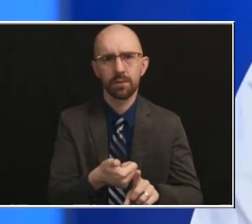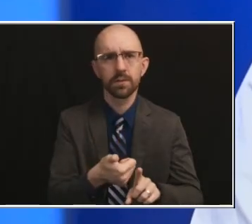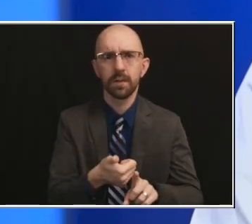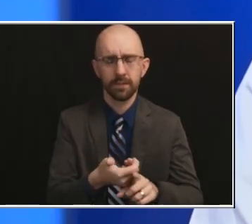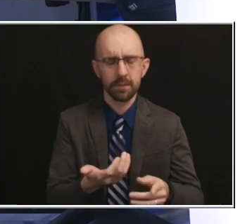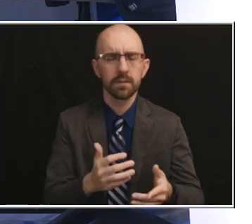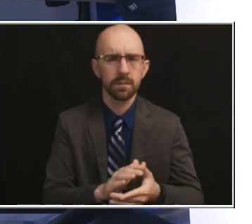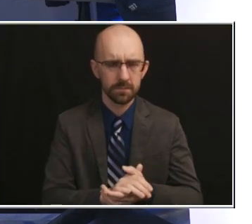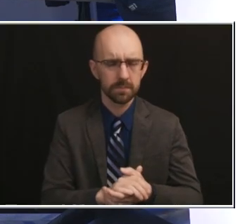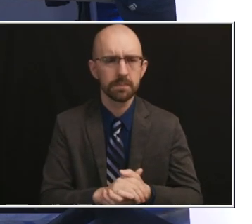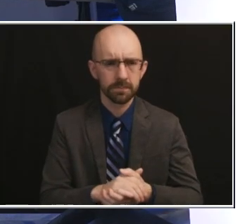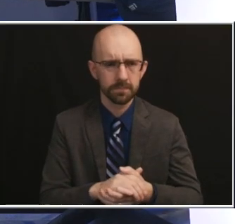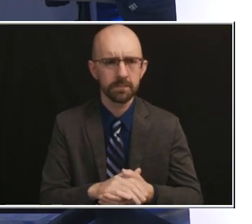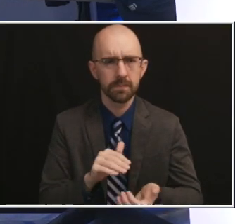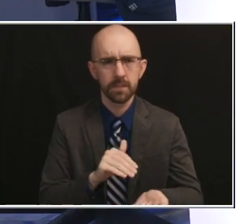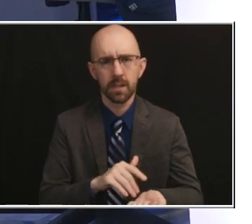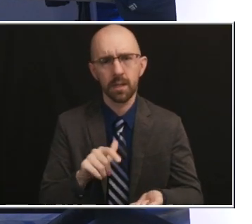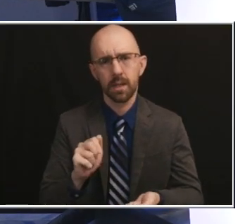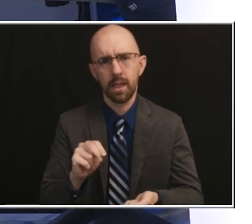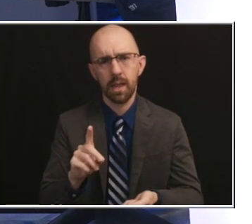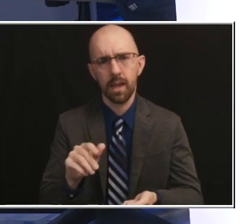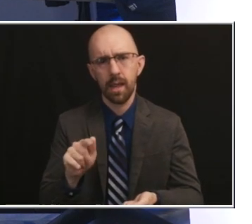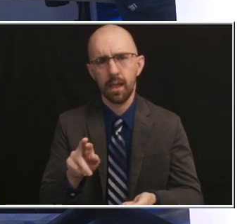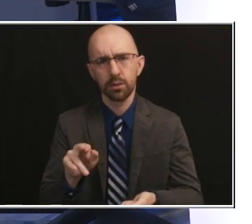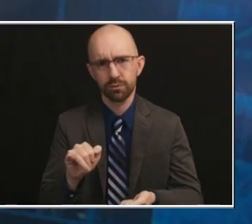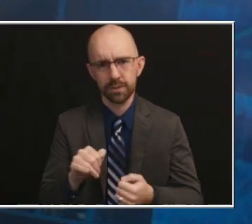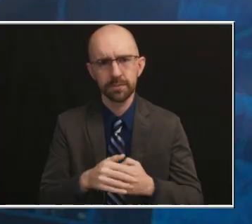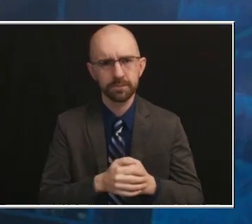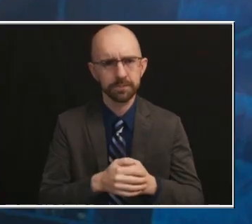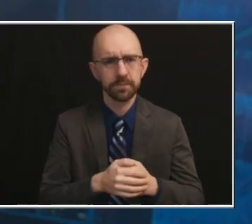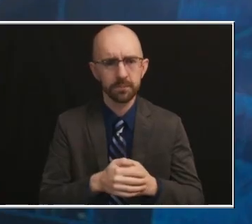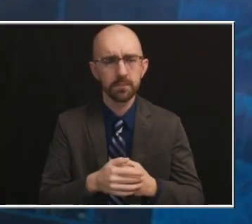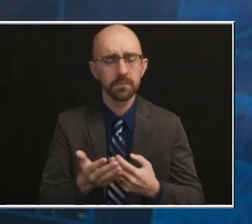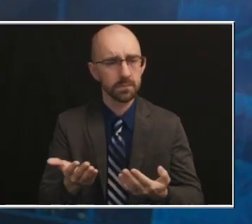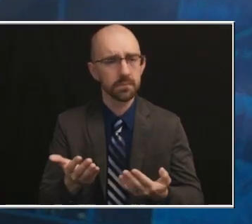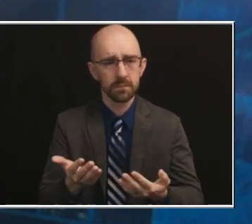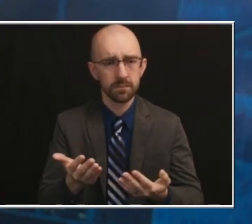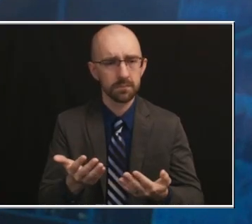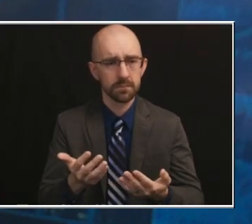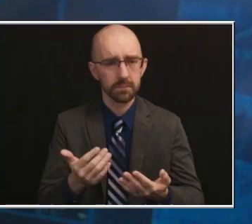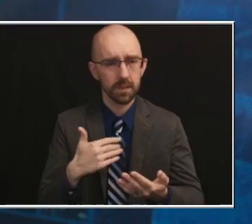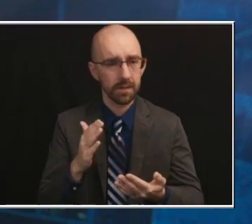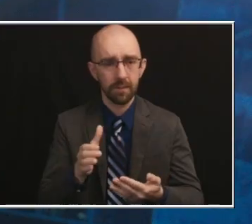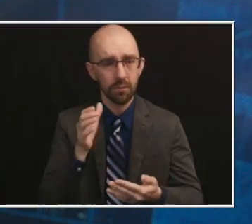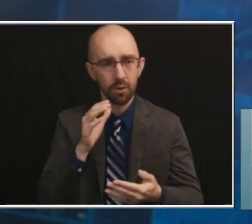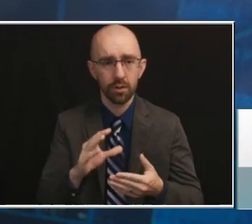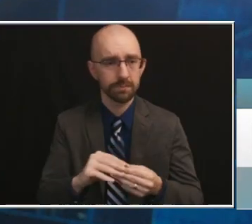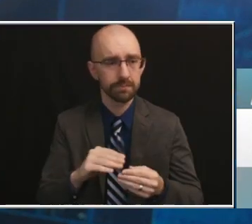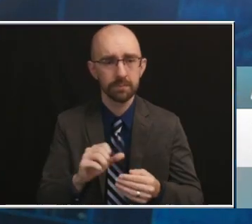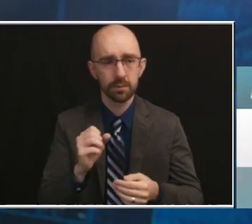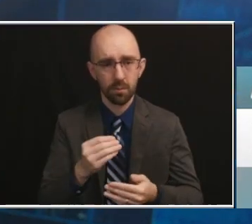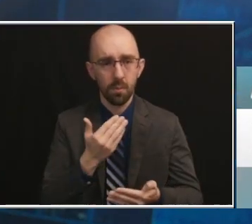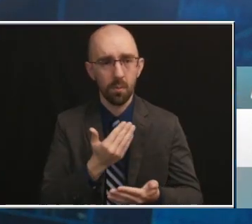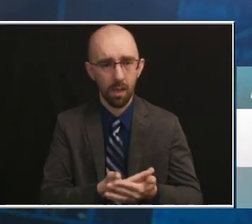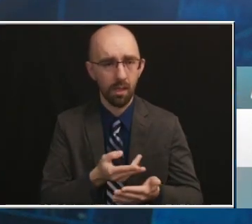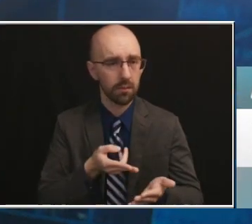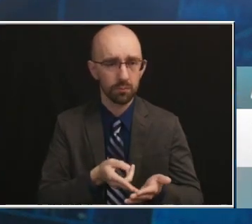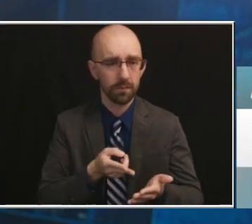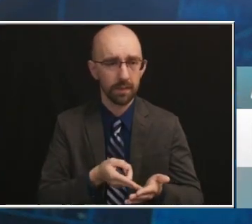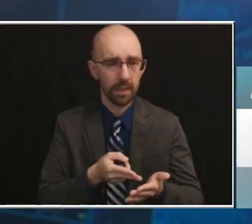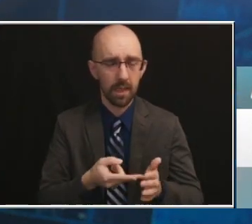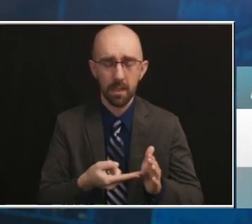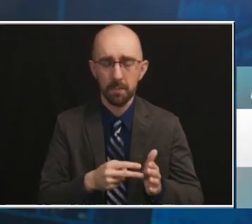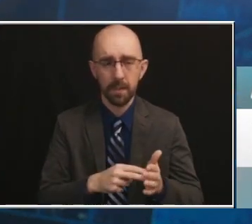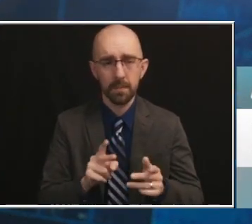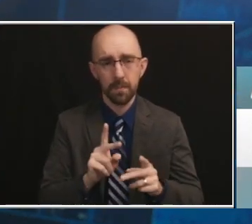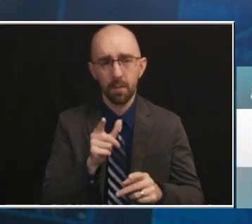well. Dr. Landazuri? No, I mean, I've never heard it said so well, truthfully. I mean, people who give their